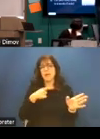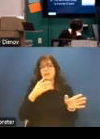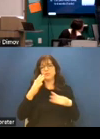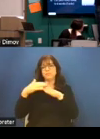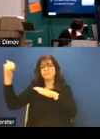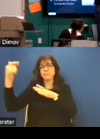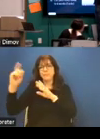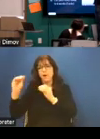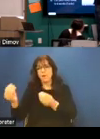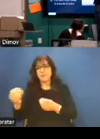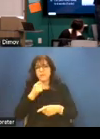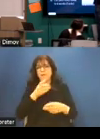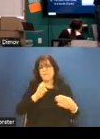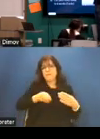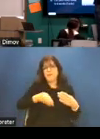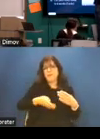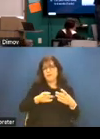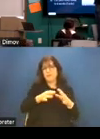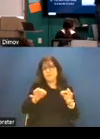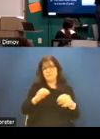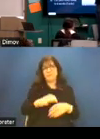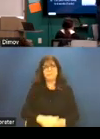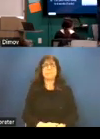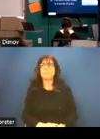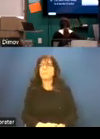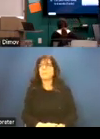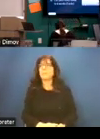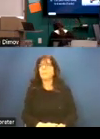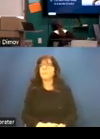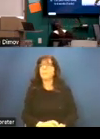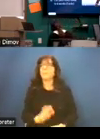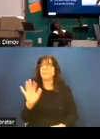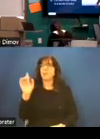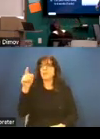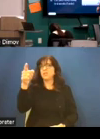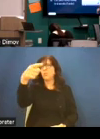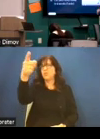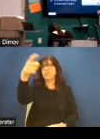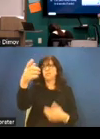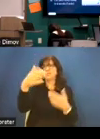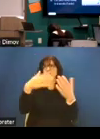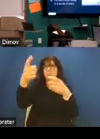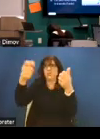Who else up there? Did you get Jamie's? Hers was Jamie. live without regrets.